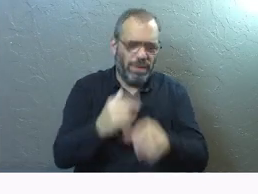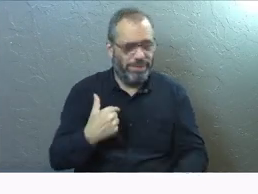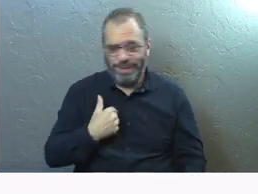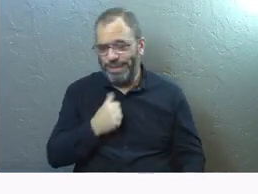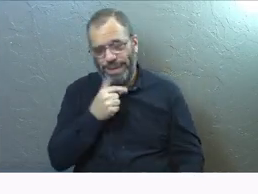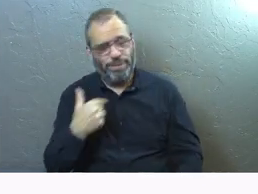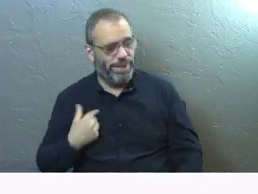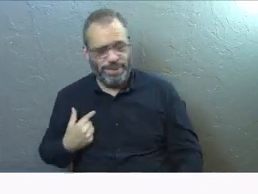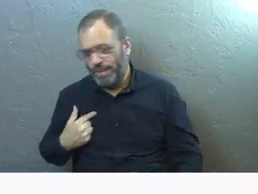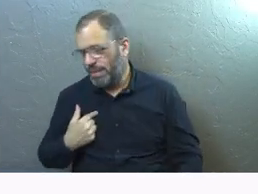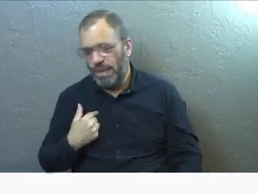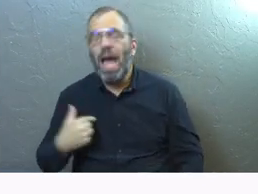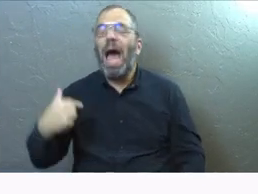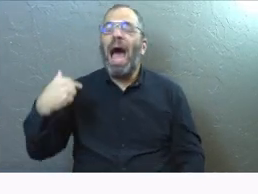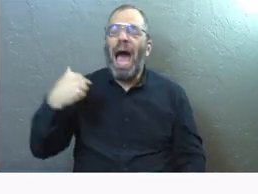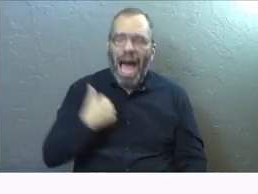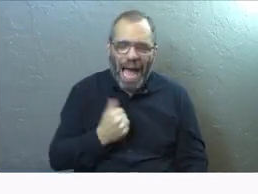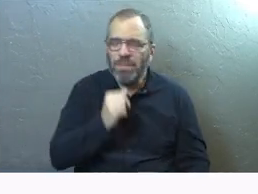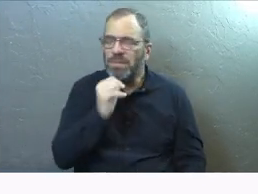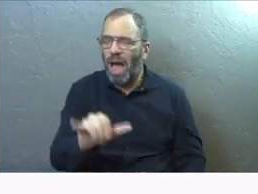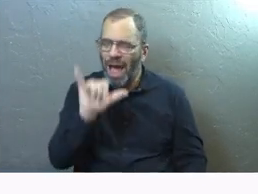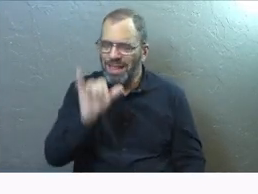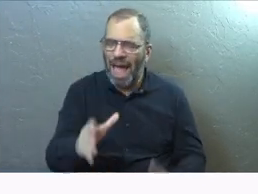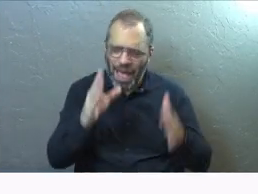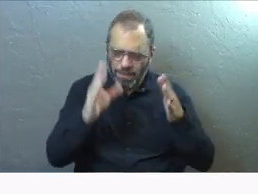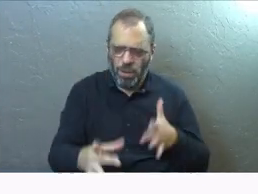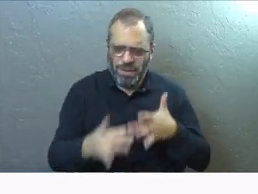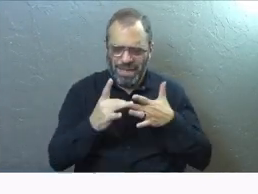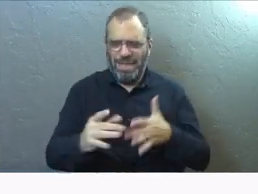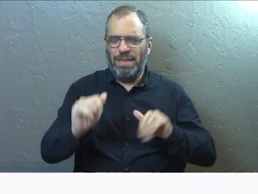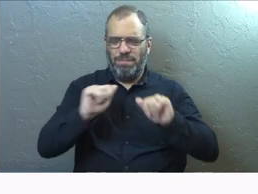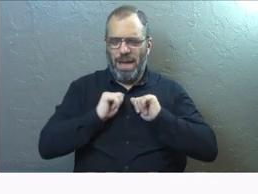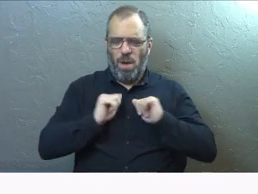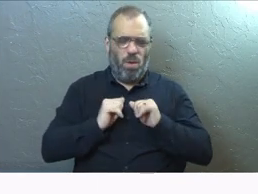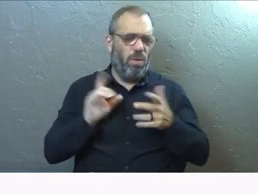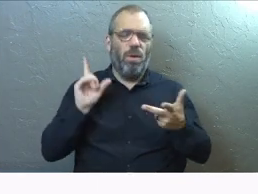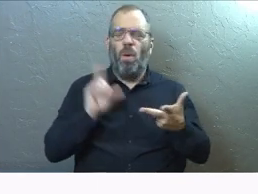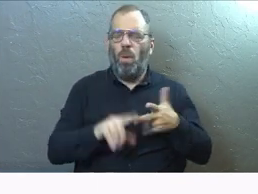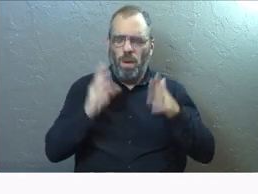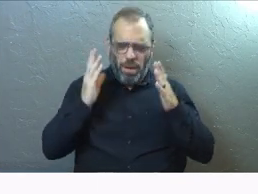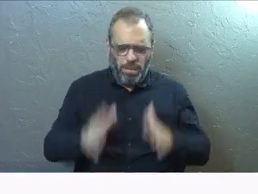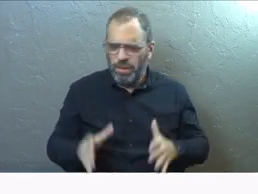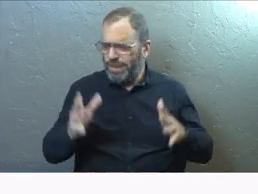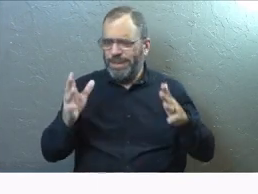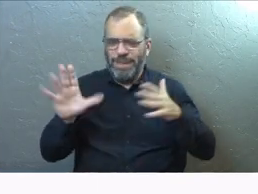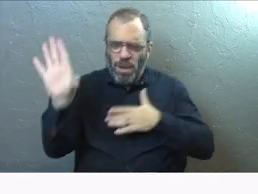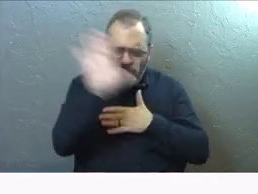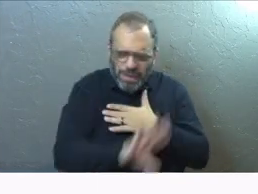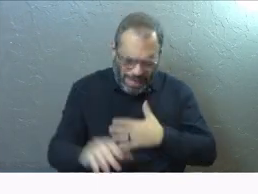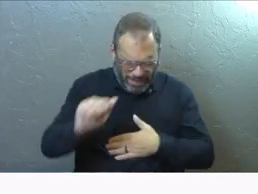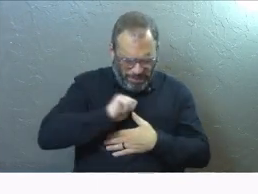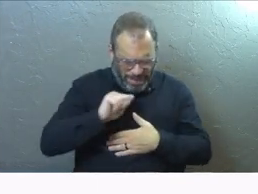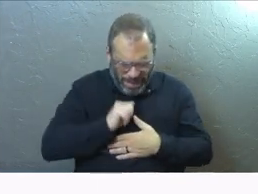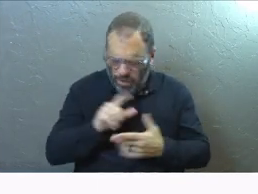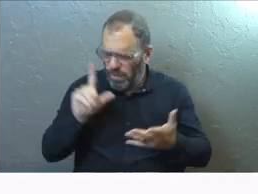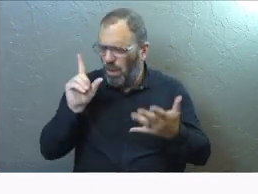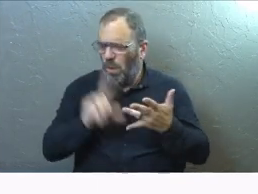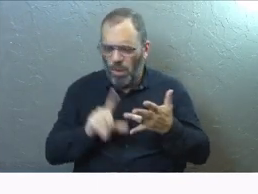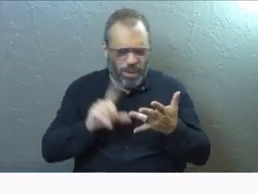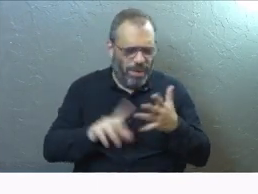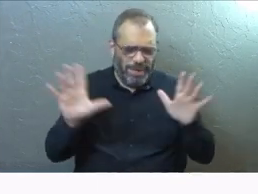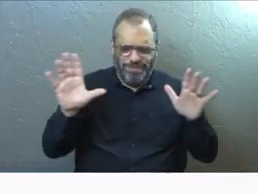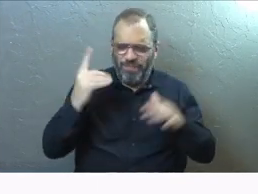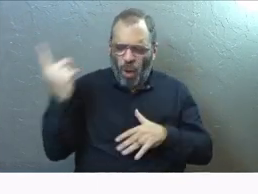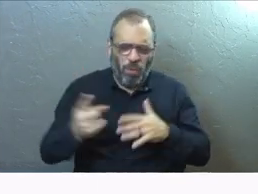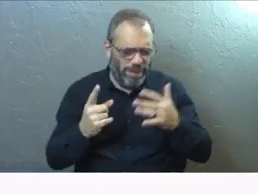the shepherd. I am not gonna be the one who leads my own thing. I'm not gonna be the one that is always protecting myself. I'm not gonna be the